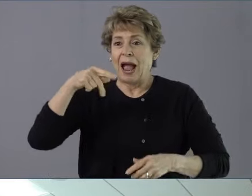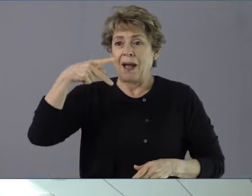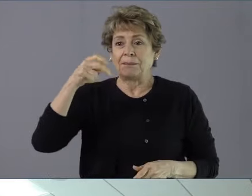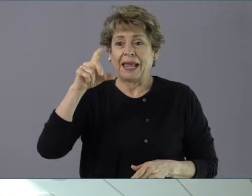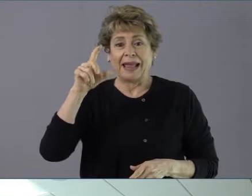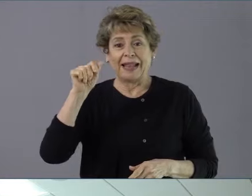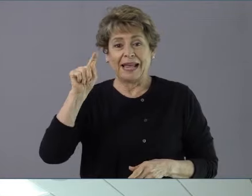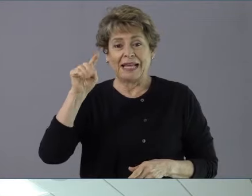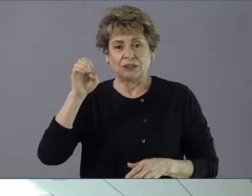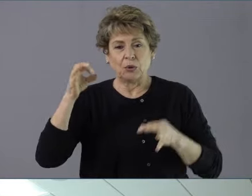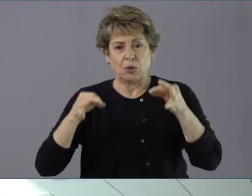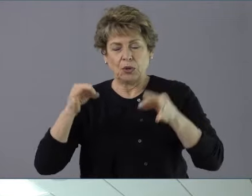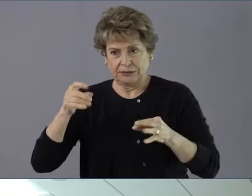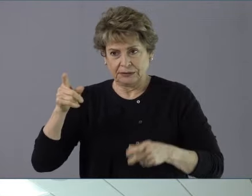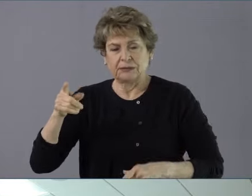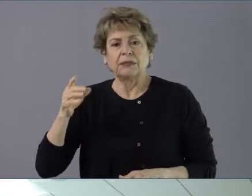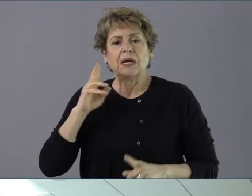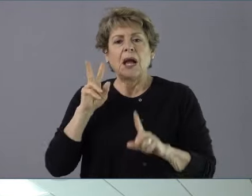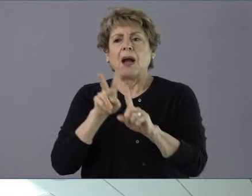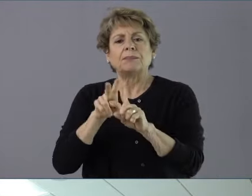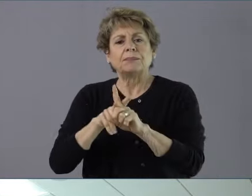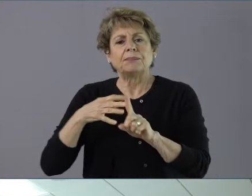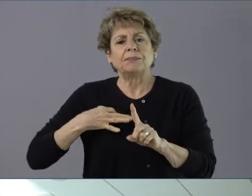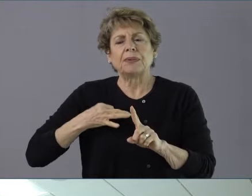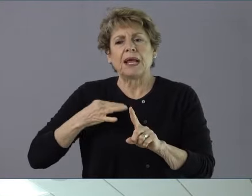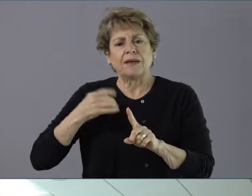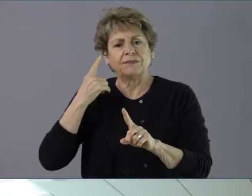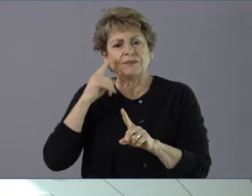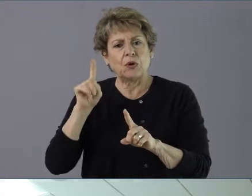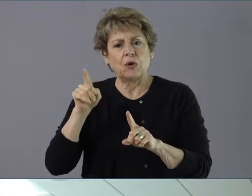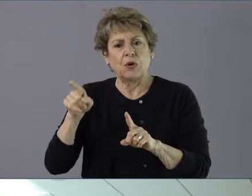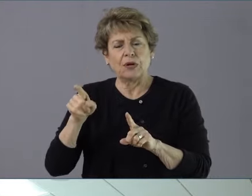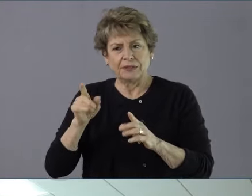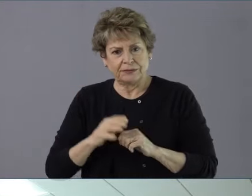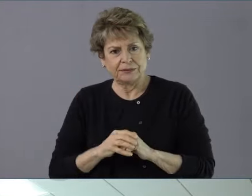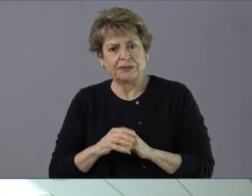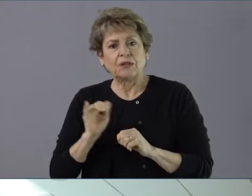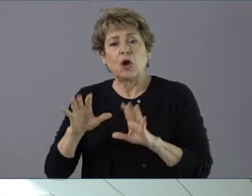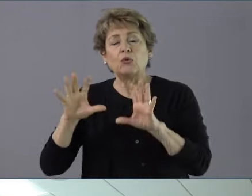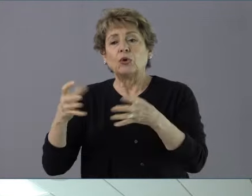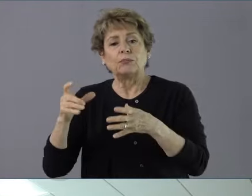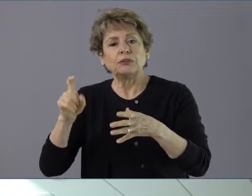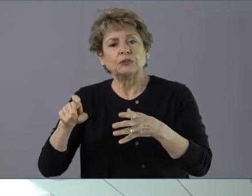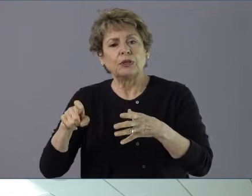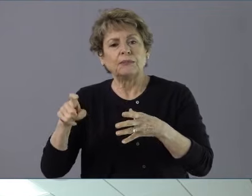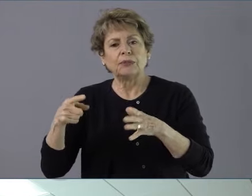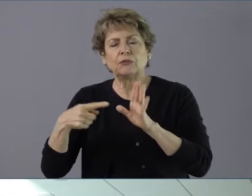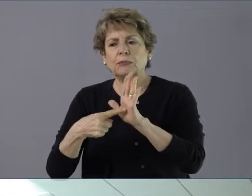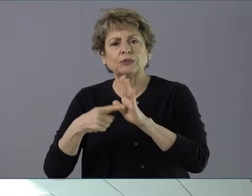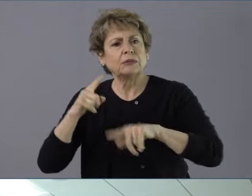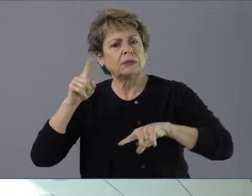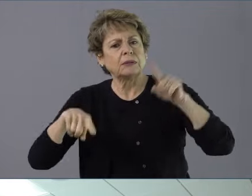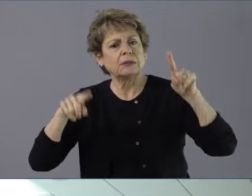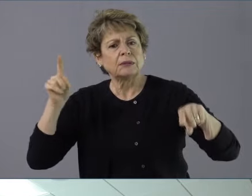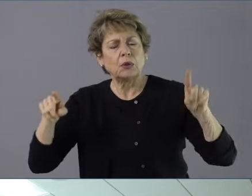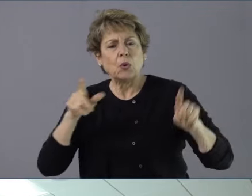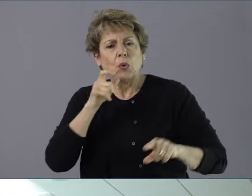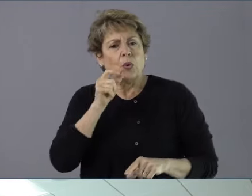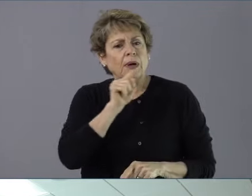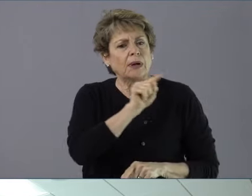Arizona Constitution, is supposed to pretty closely reflect the population of Arizona. Currently it has, I think, only 1 non-white member and